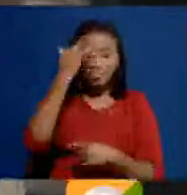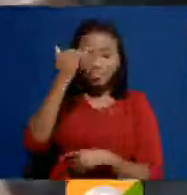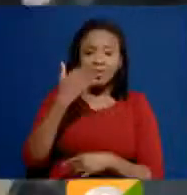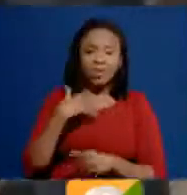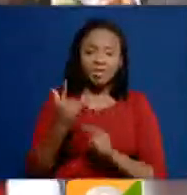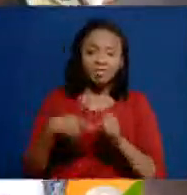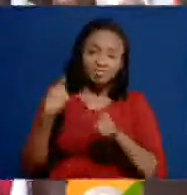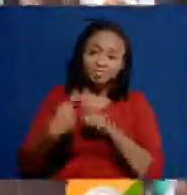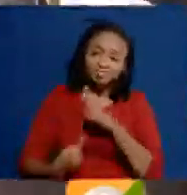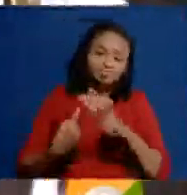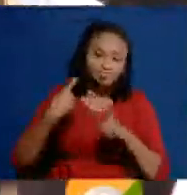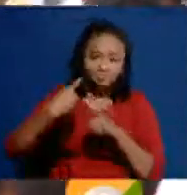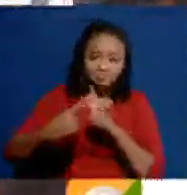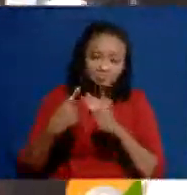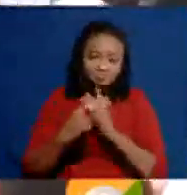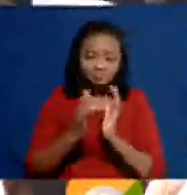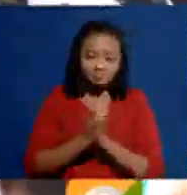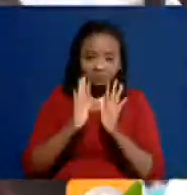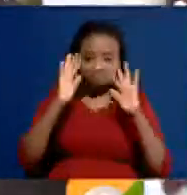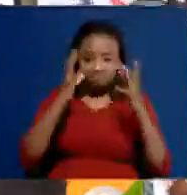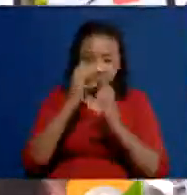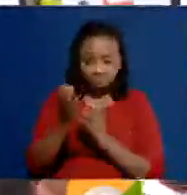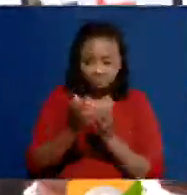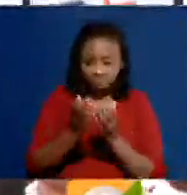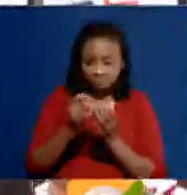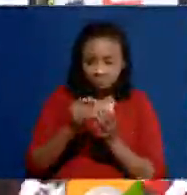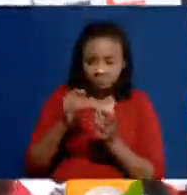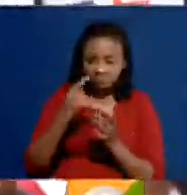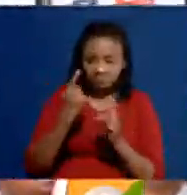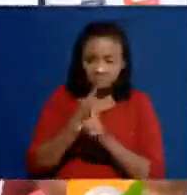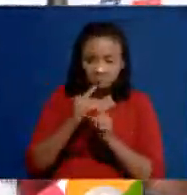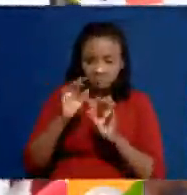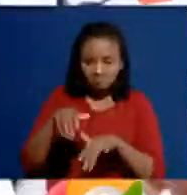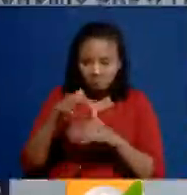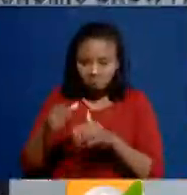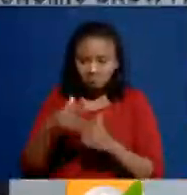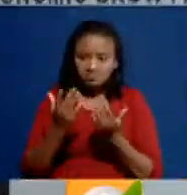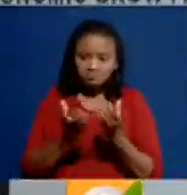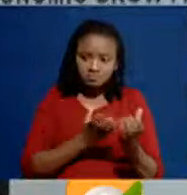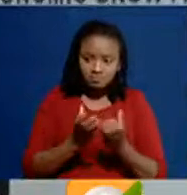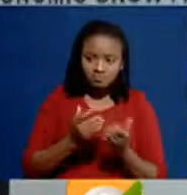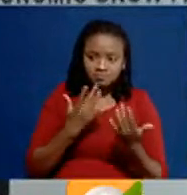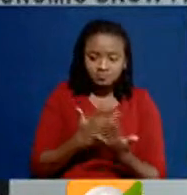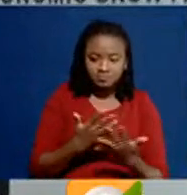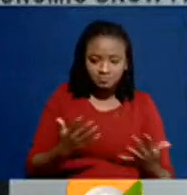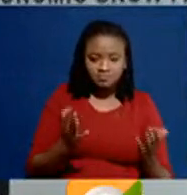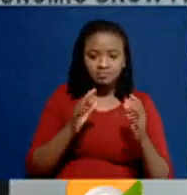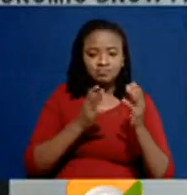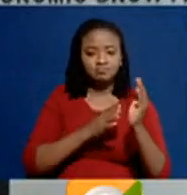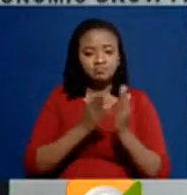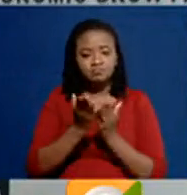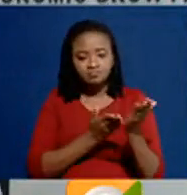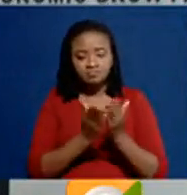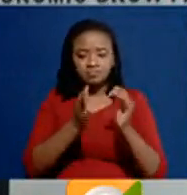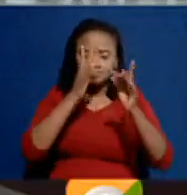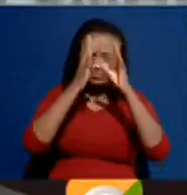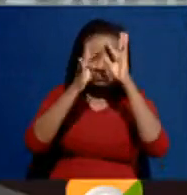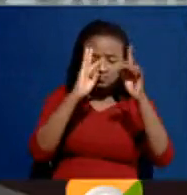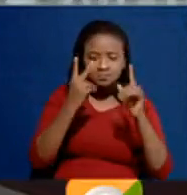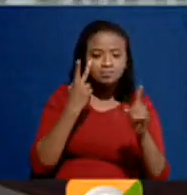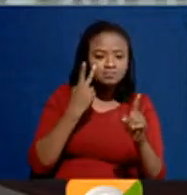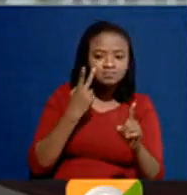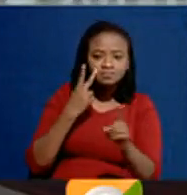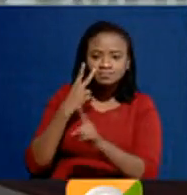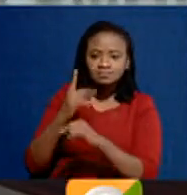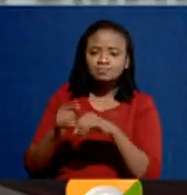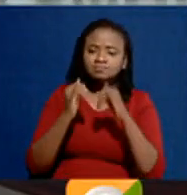Trade Fair. Show visitors came in their numbers to witness products, services, innovations, and latest